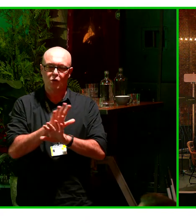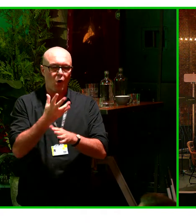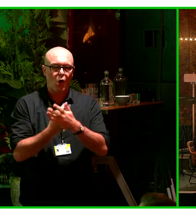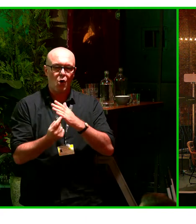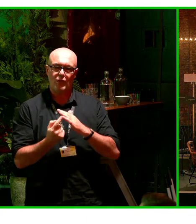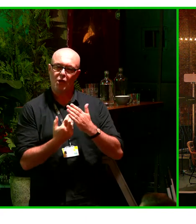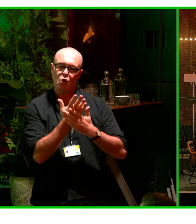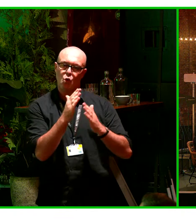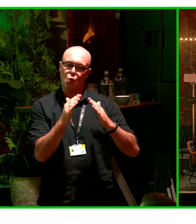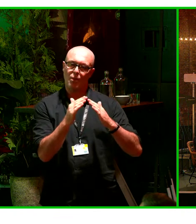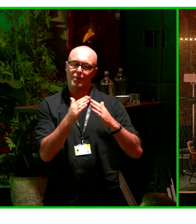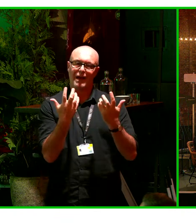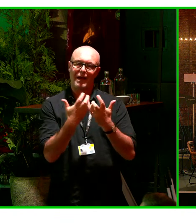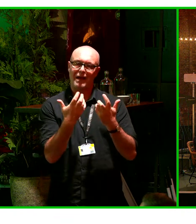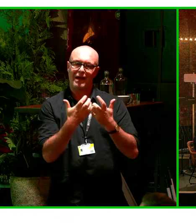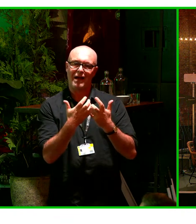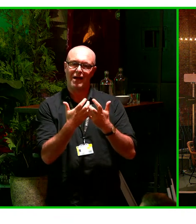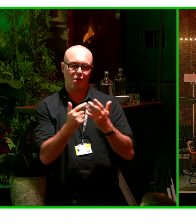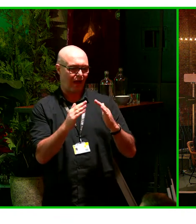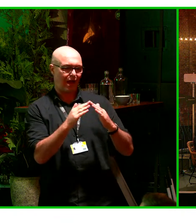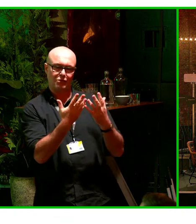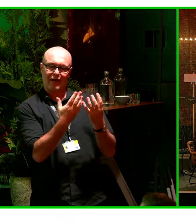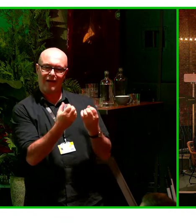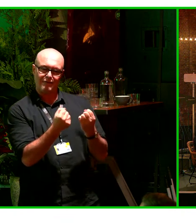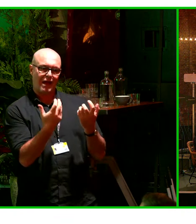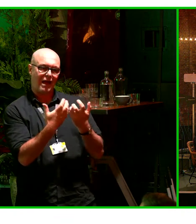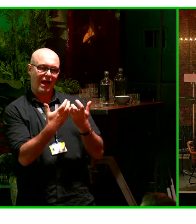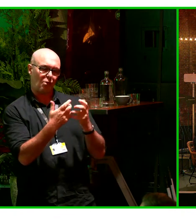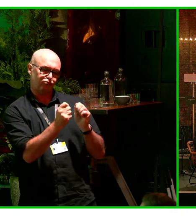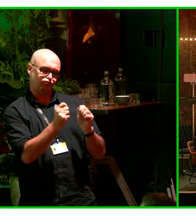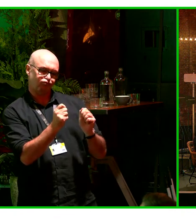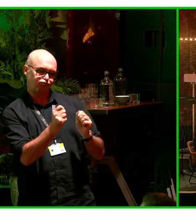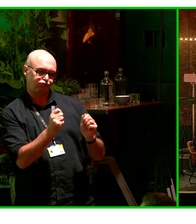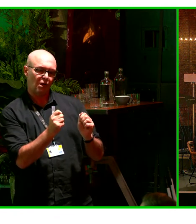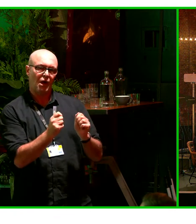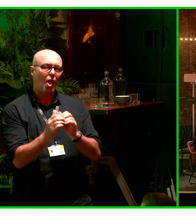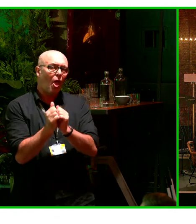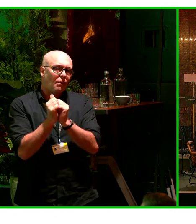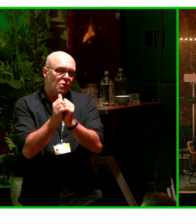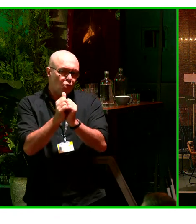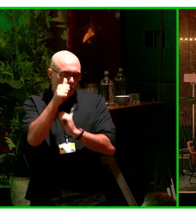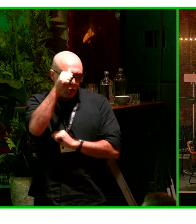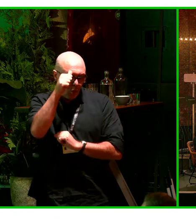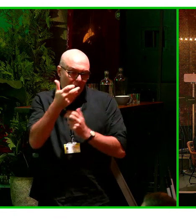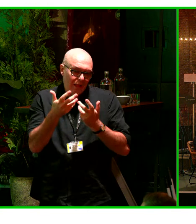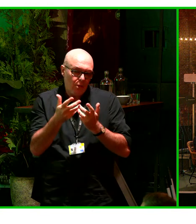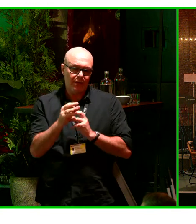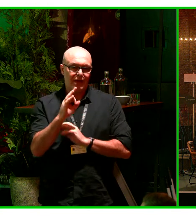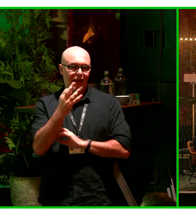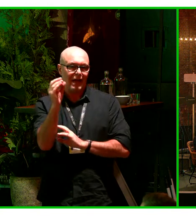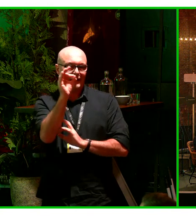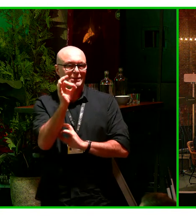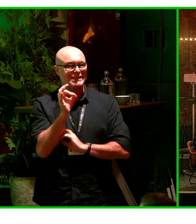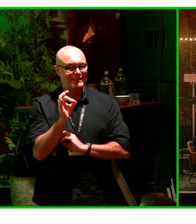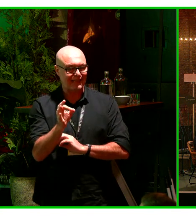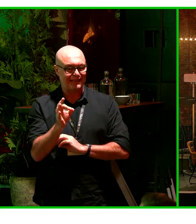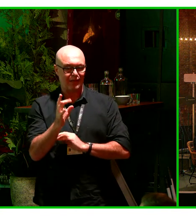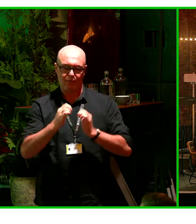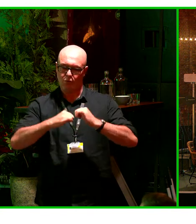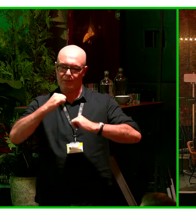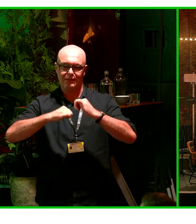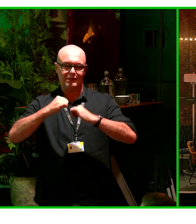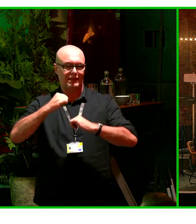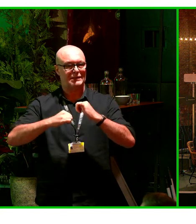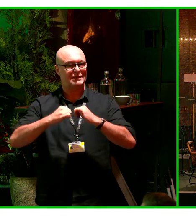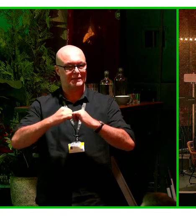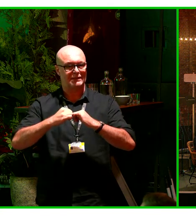but existing housing stock. And it's worth knowing today, 80% of the buildings that are going to be there in 2050